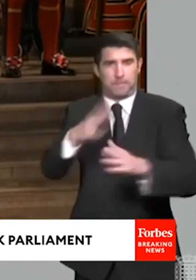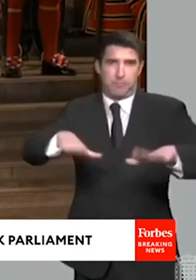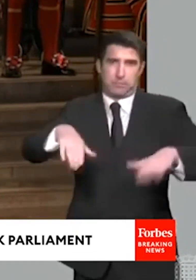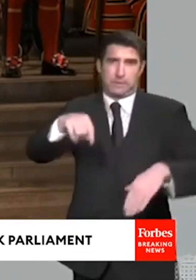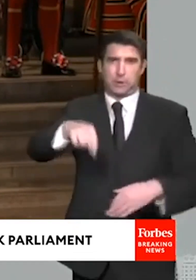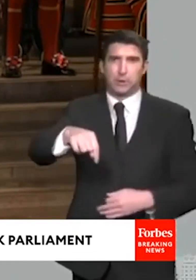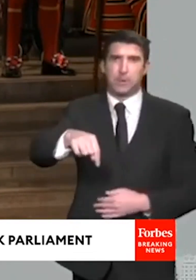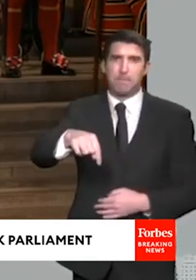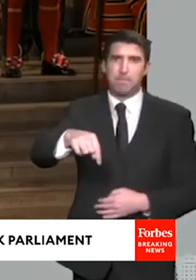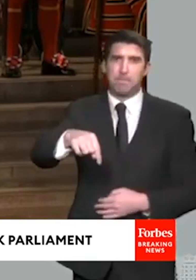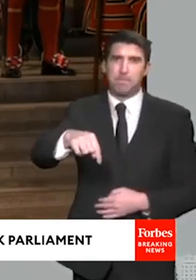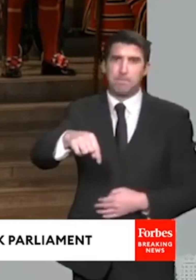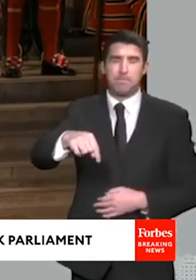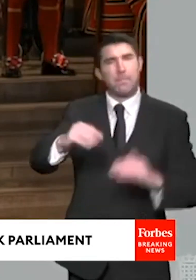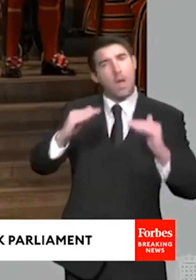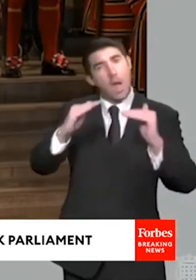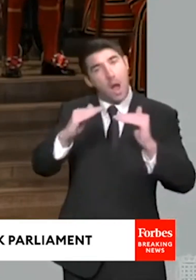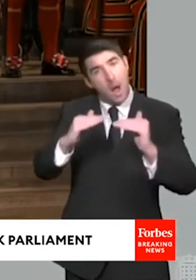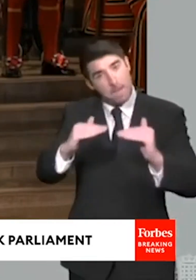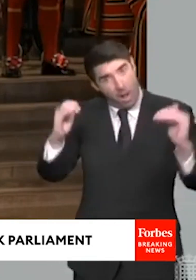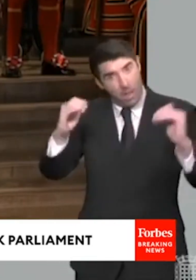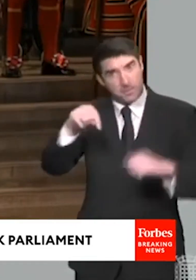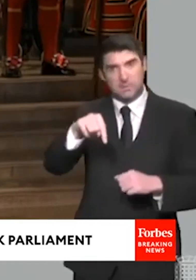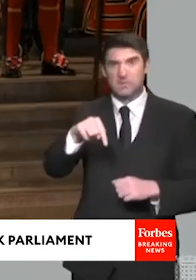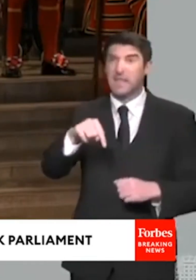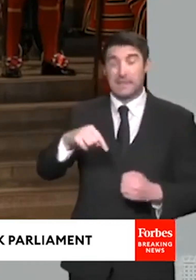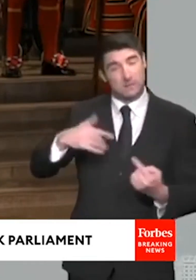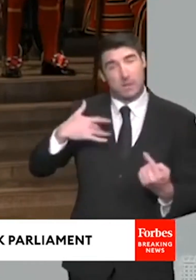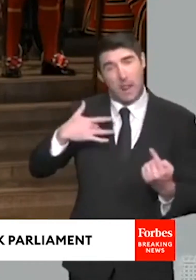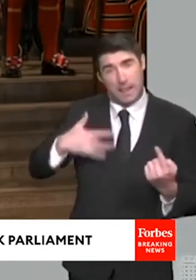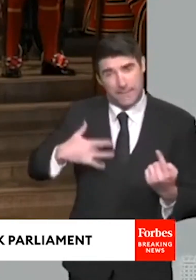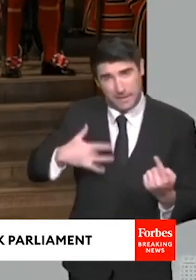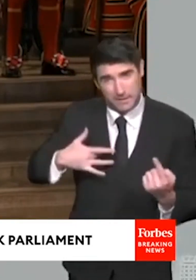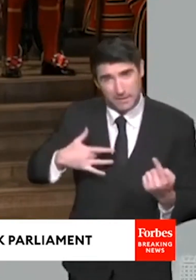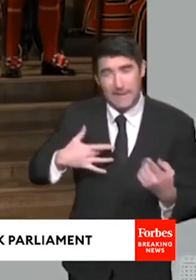Parliament is the living and breathing instrument of our democracy.